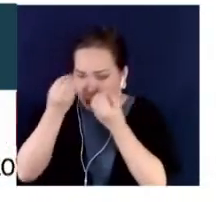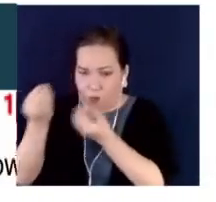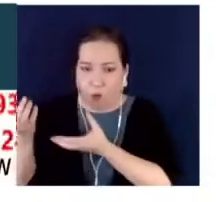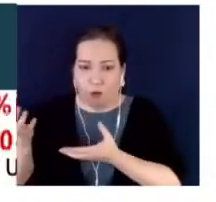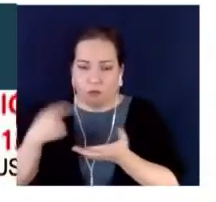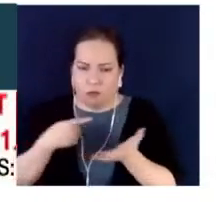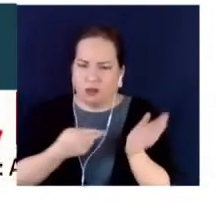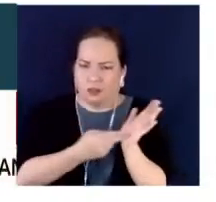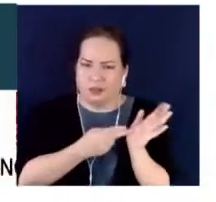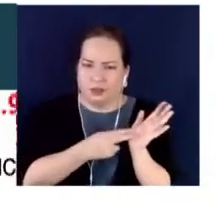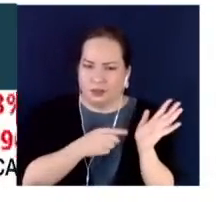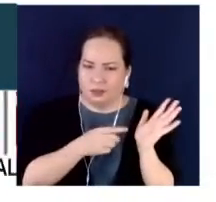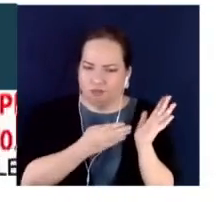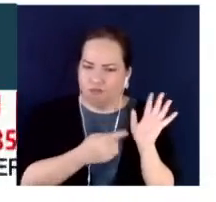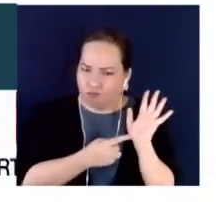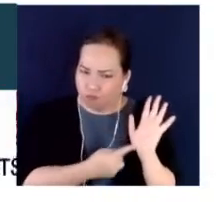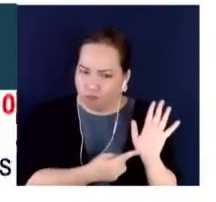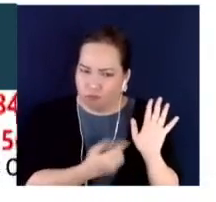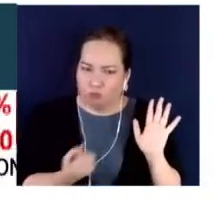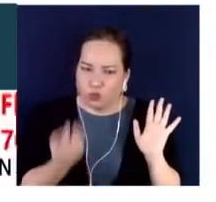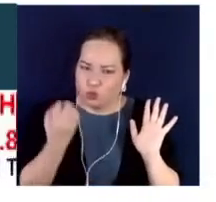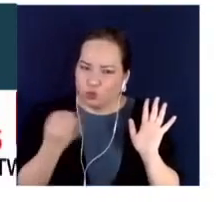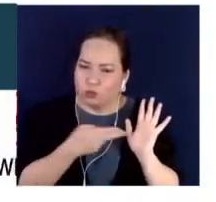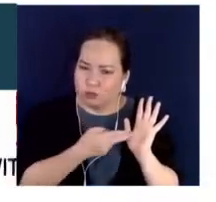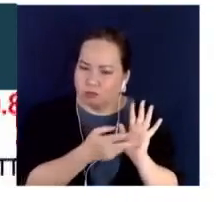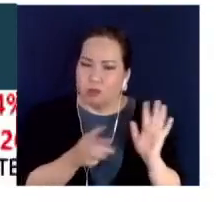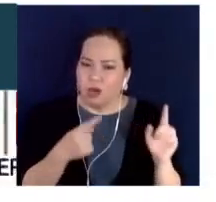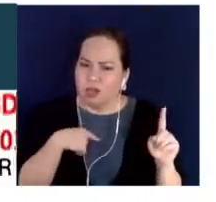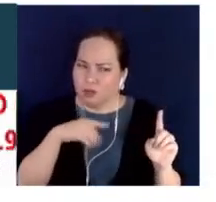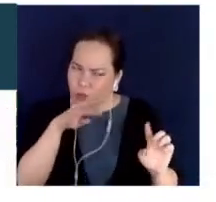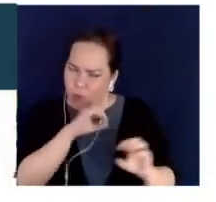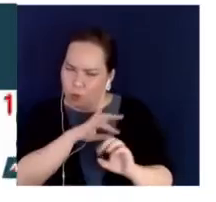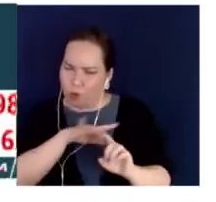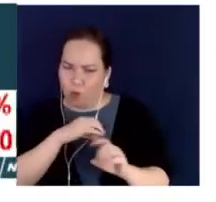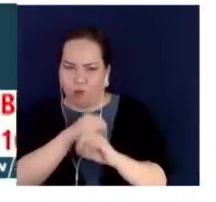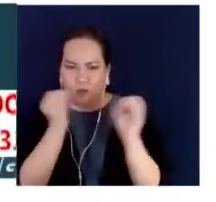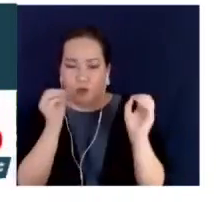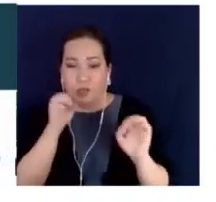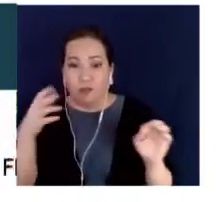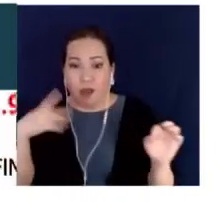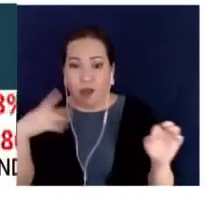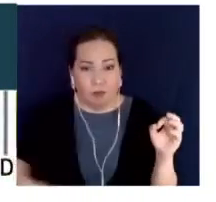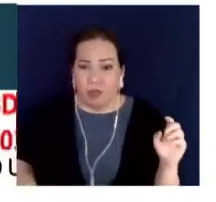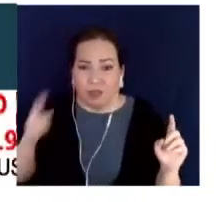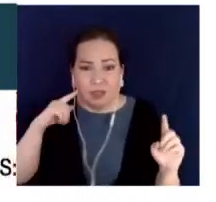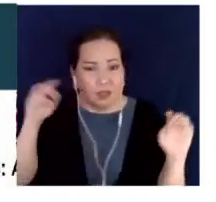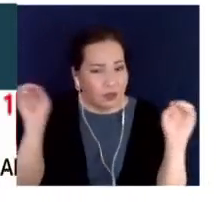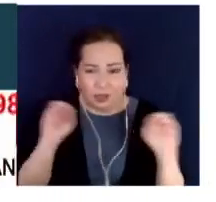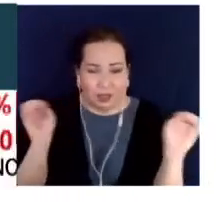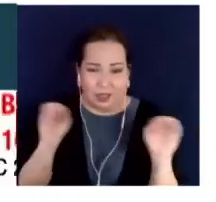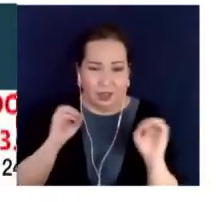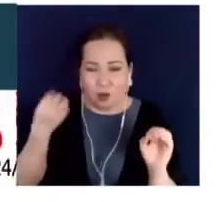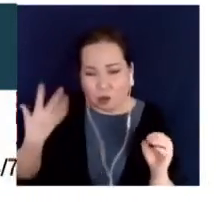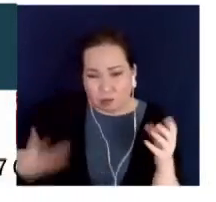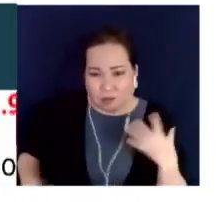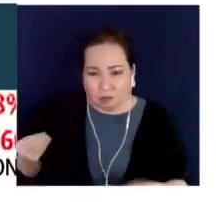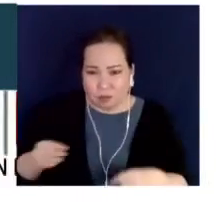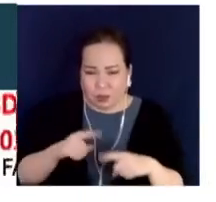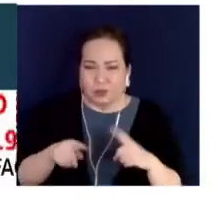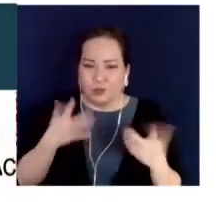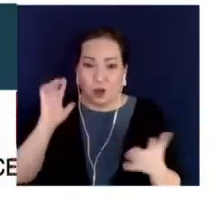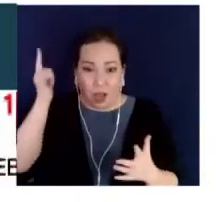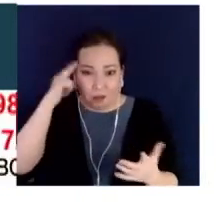And we will see if there was any corruption. And I can say for the vaccines that we bought together with the government, it was very